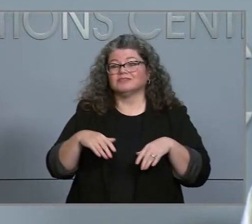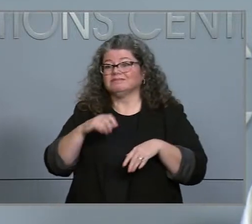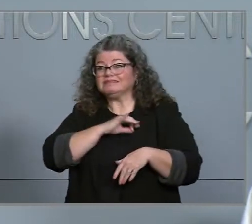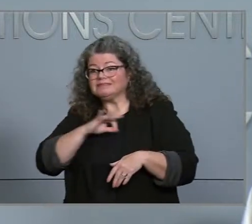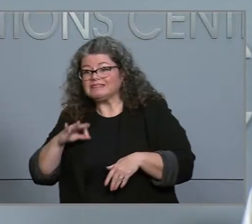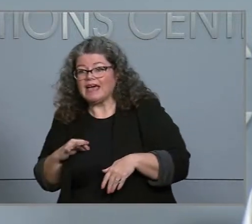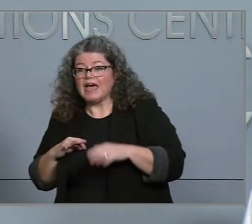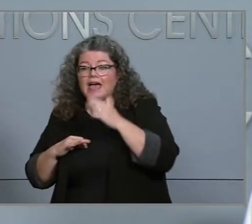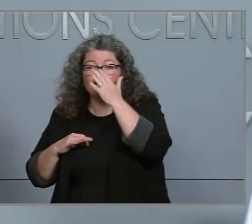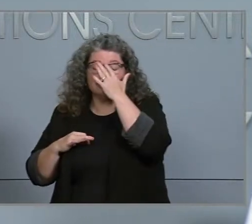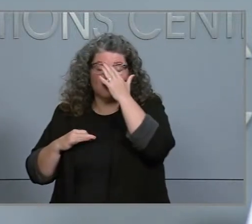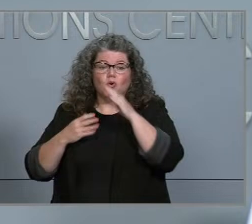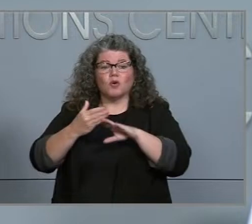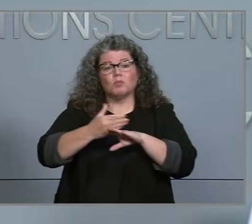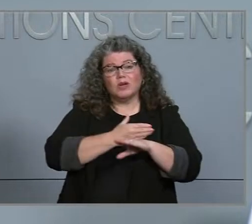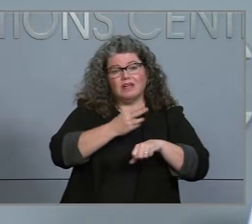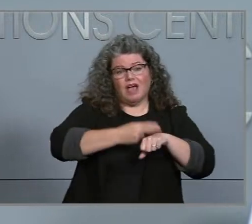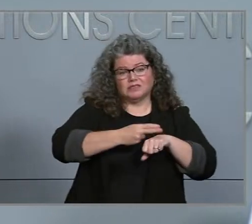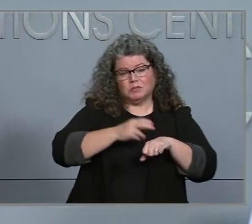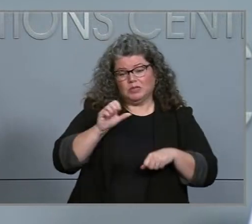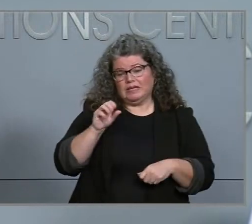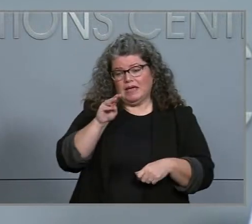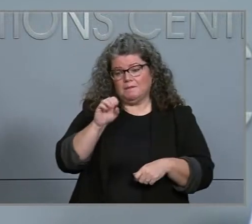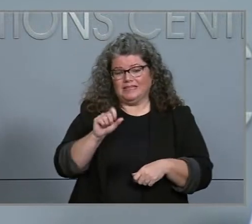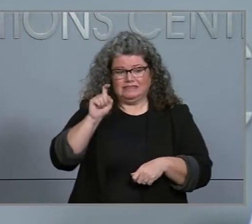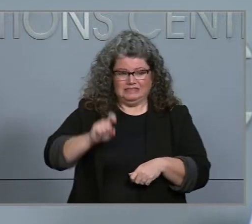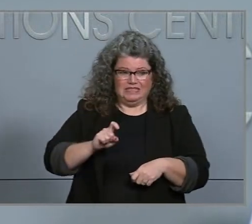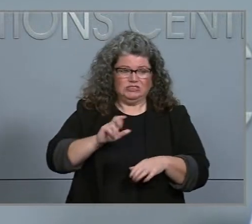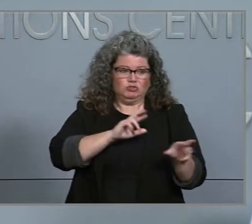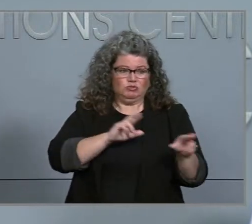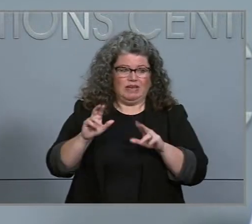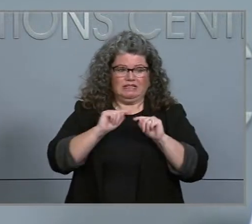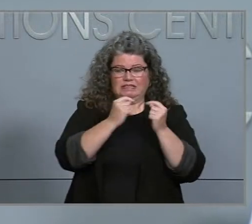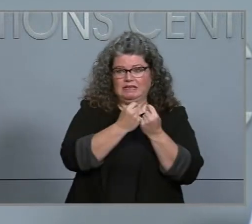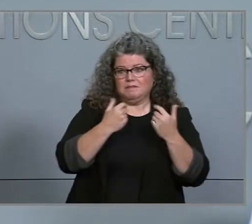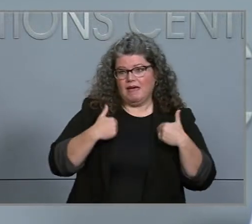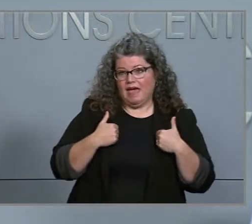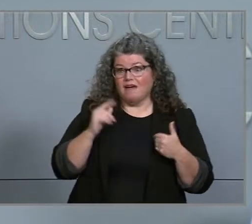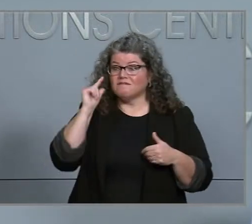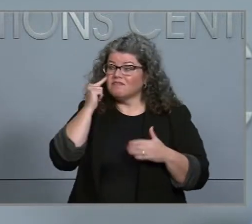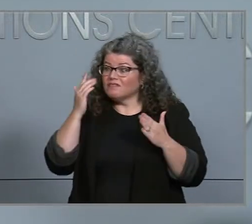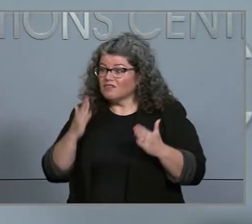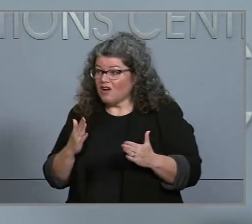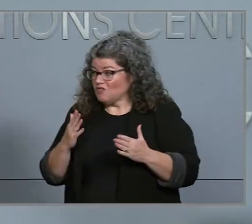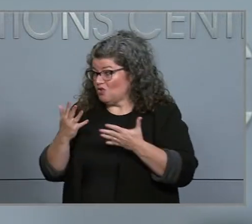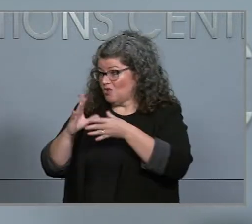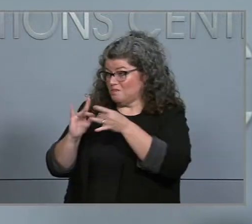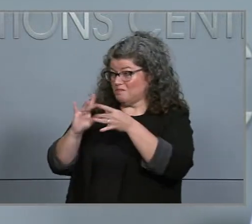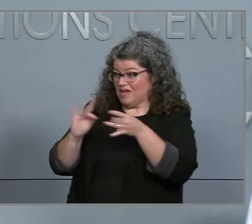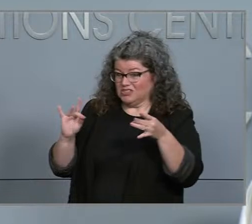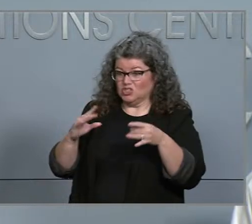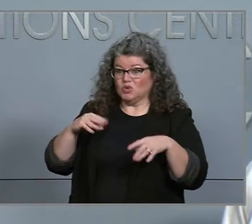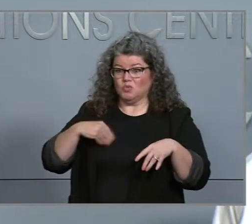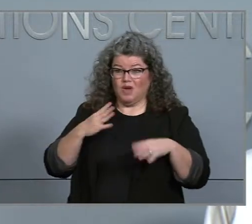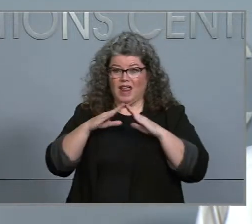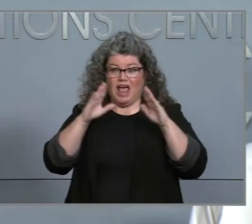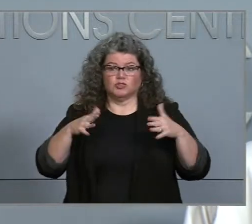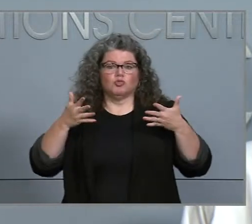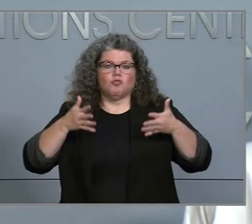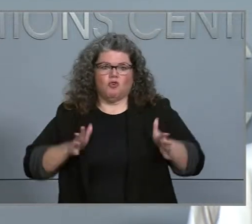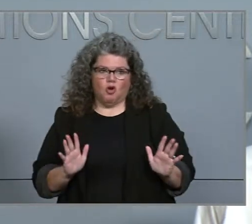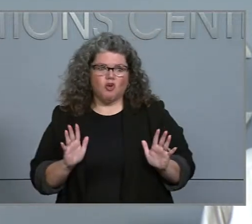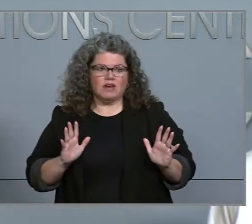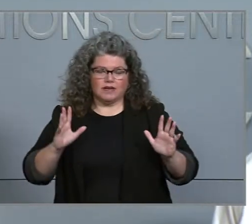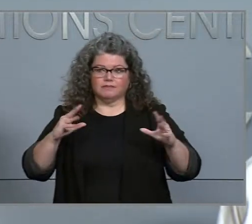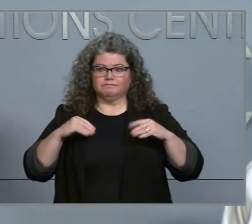for pre-hospital EMS response needs. As the governor said last night, the White House and FEMA approved a pre-landfall disaster declaration